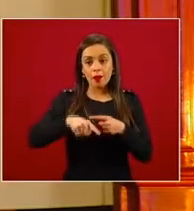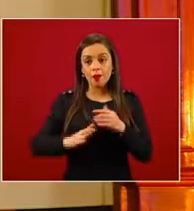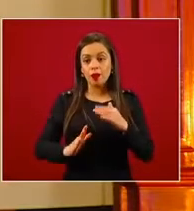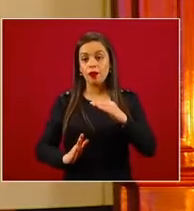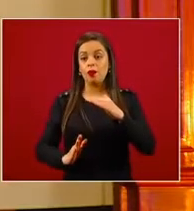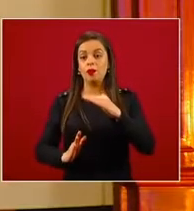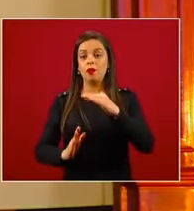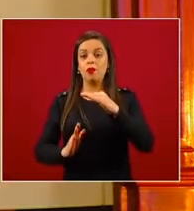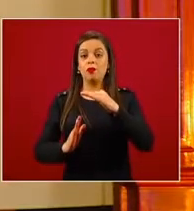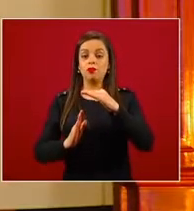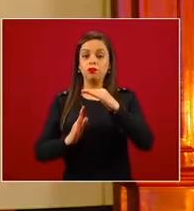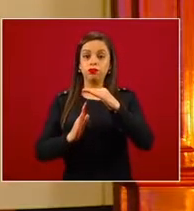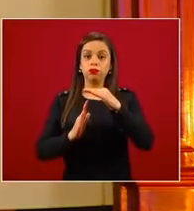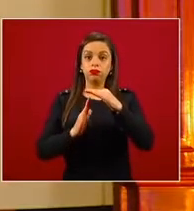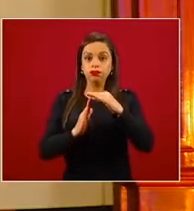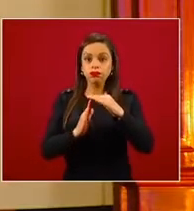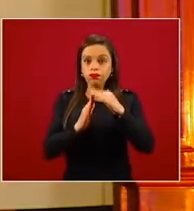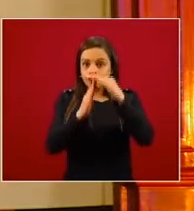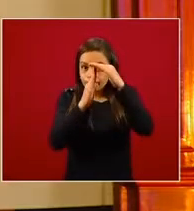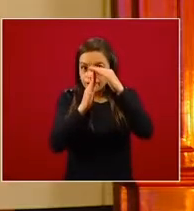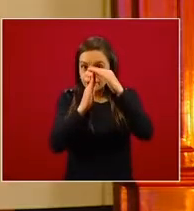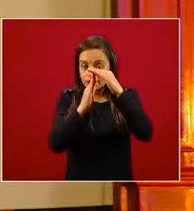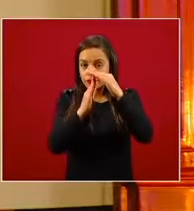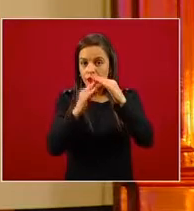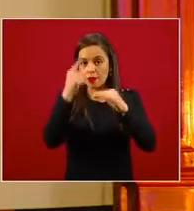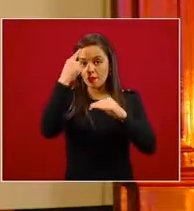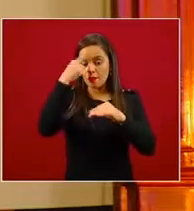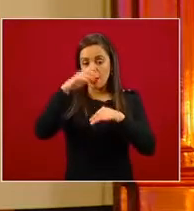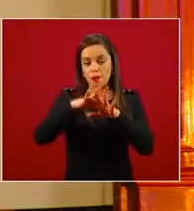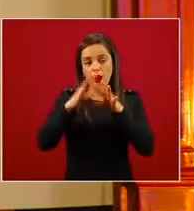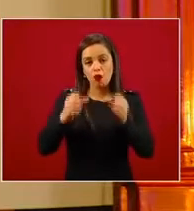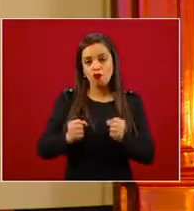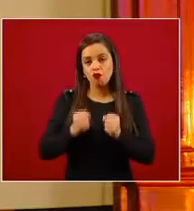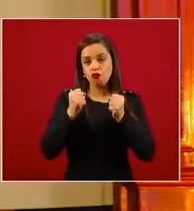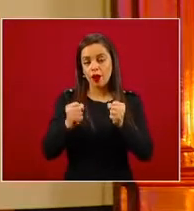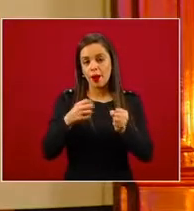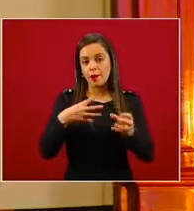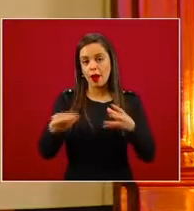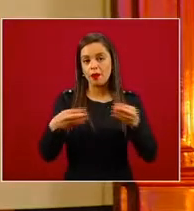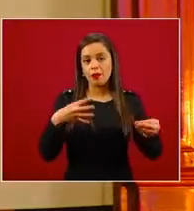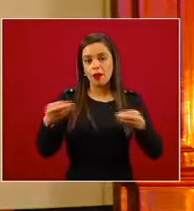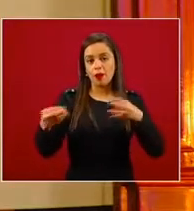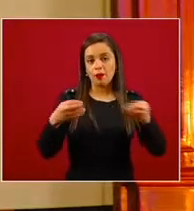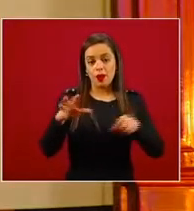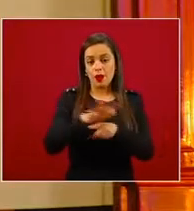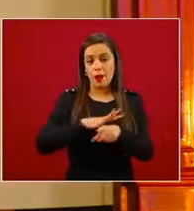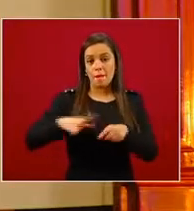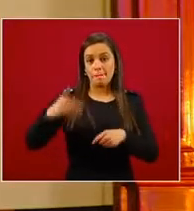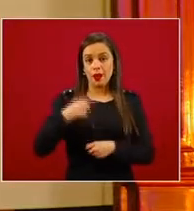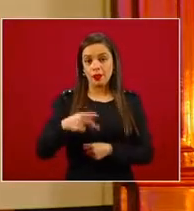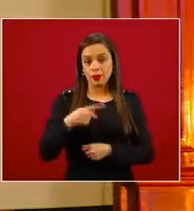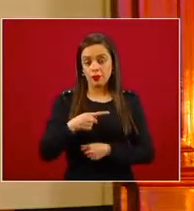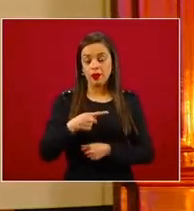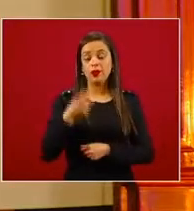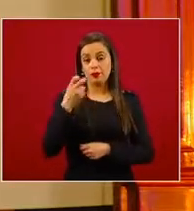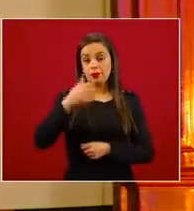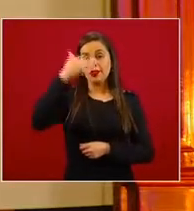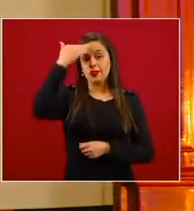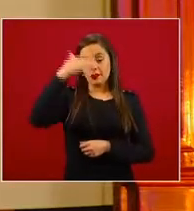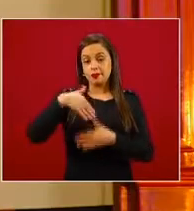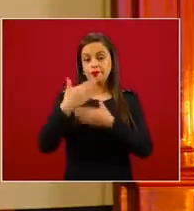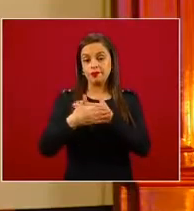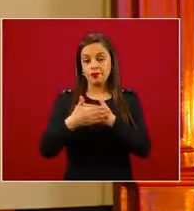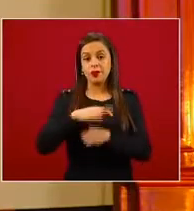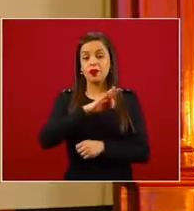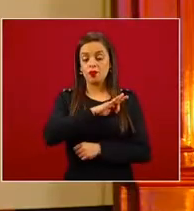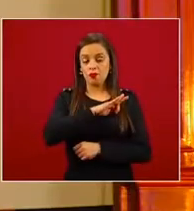increasing or are about to hit their highest peak of this pandemic, and hence we do